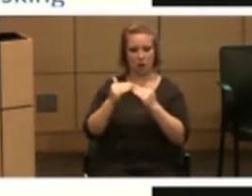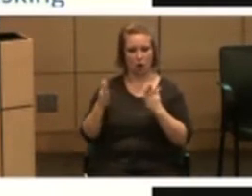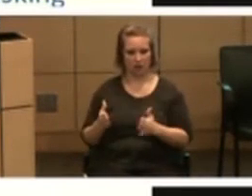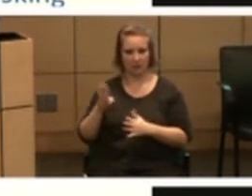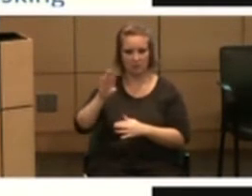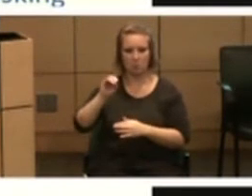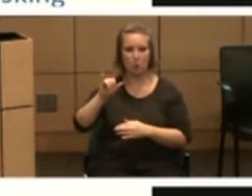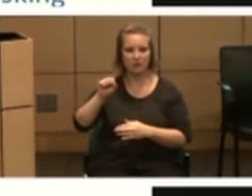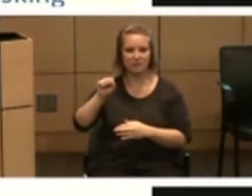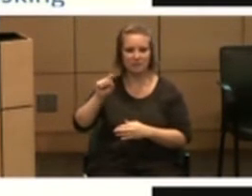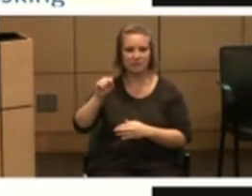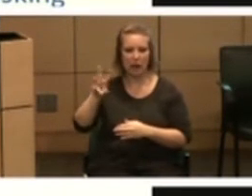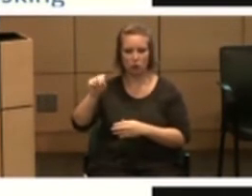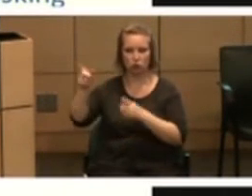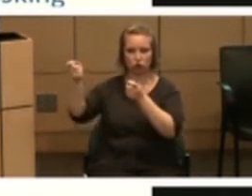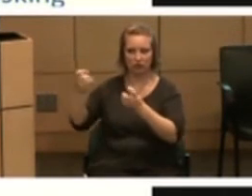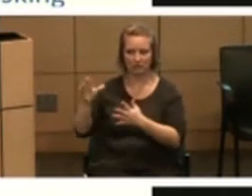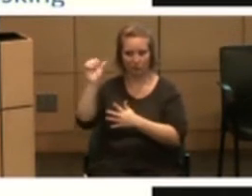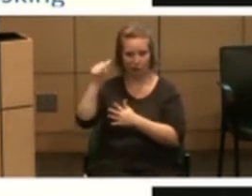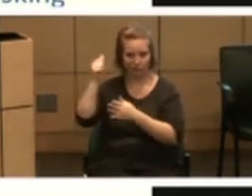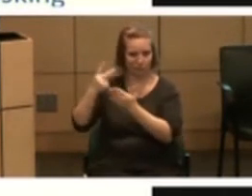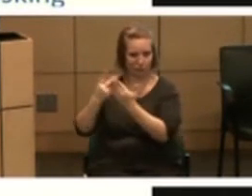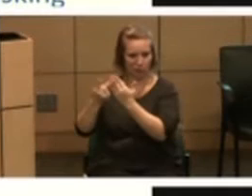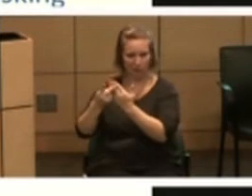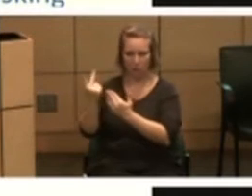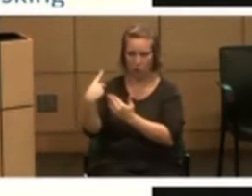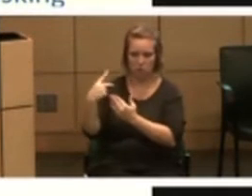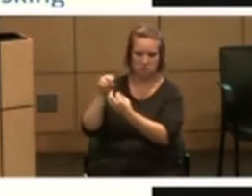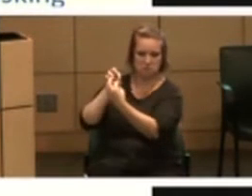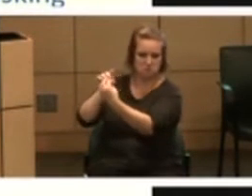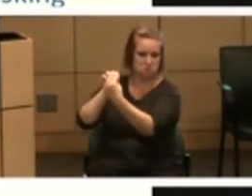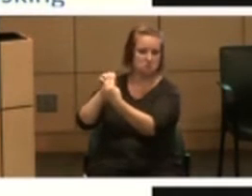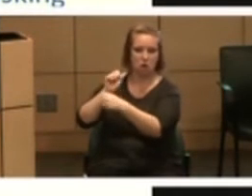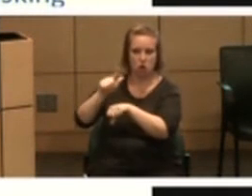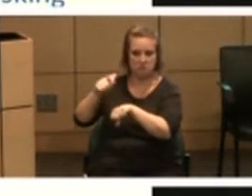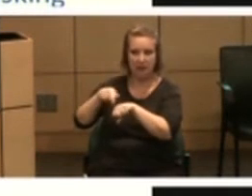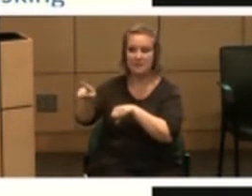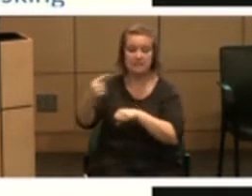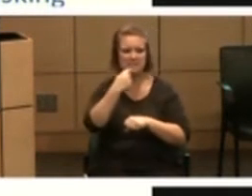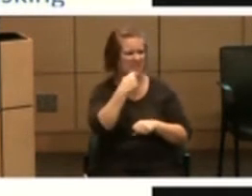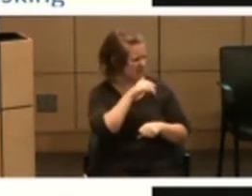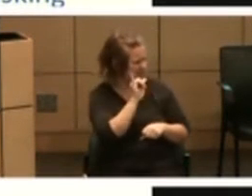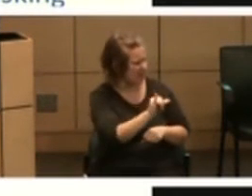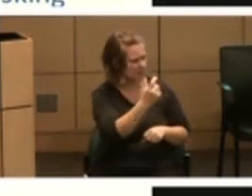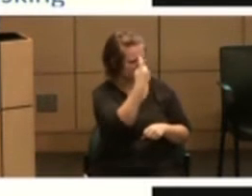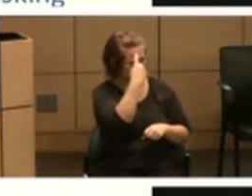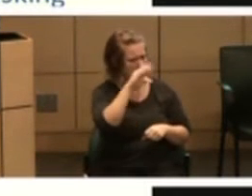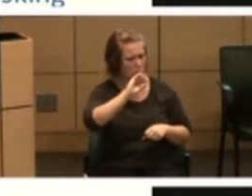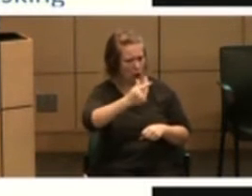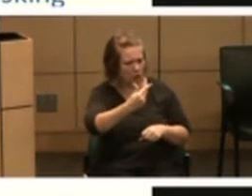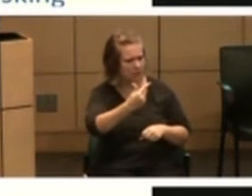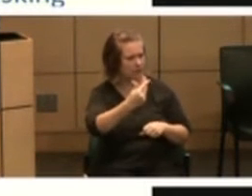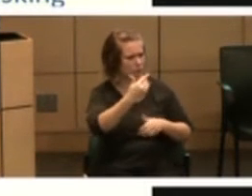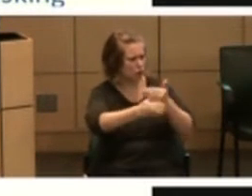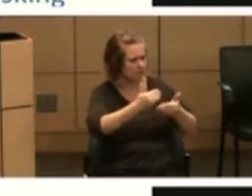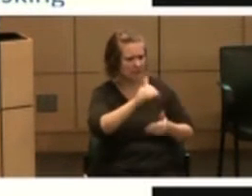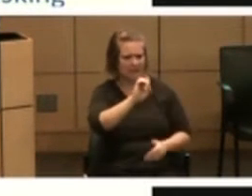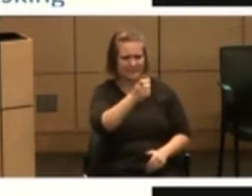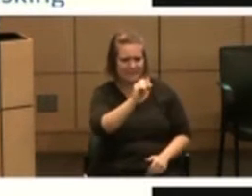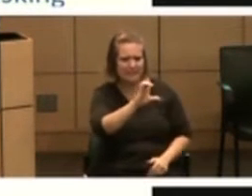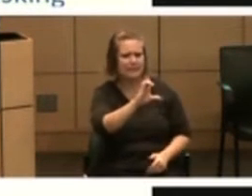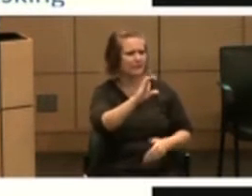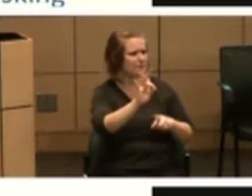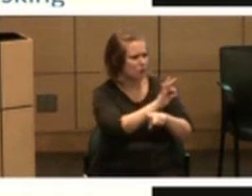director of their audiology program, he and I get in arguments all the time because he would argue that these are cognitive processes like executive function